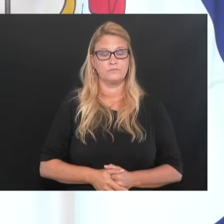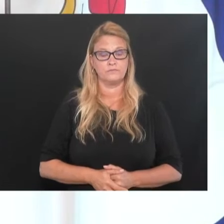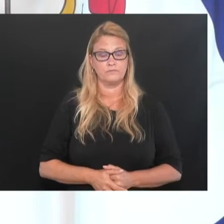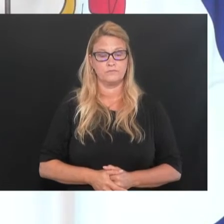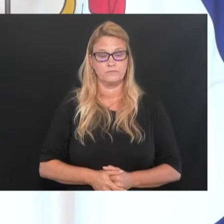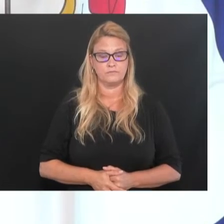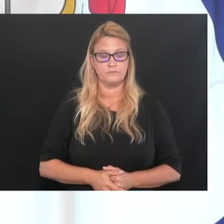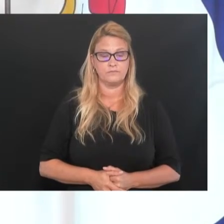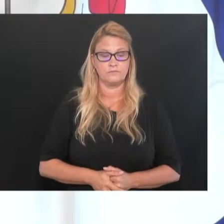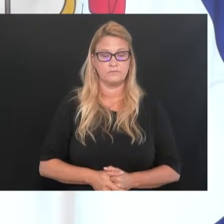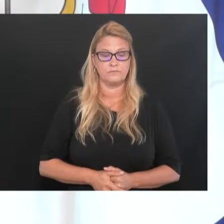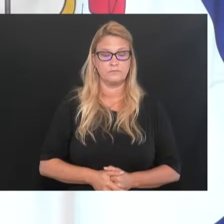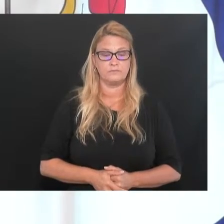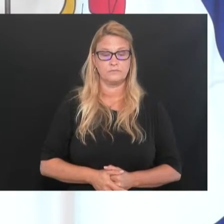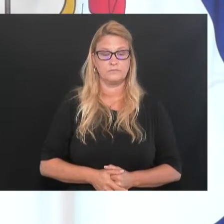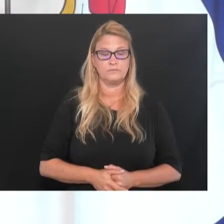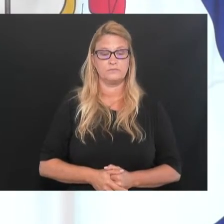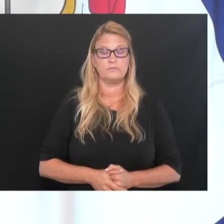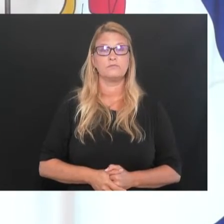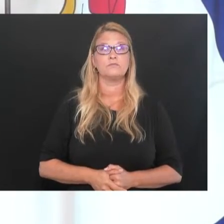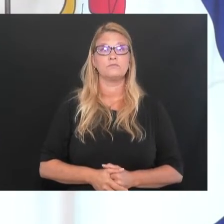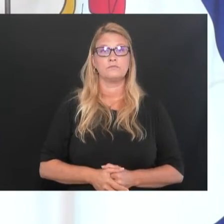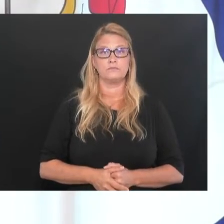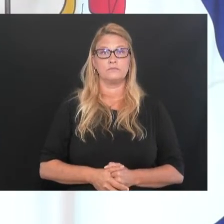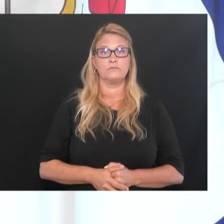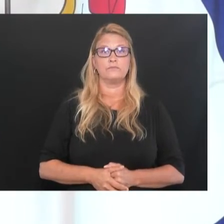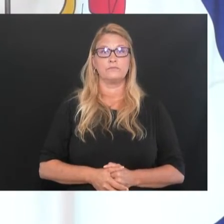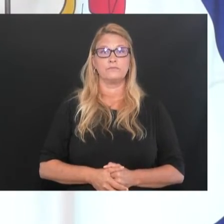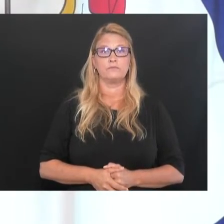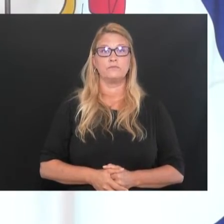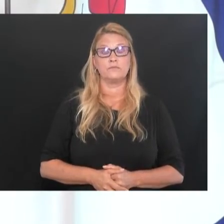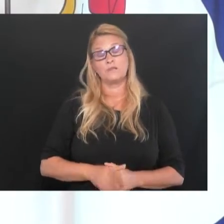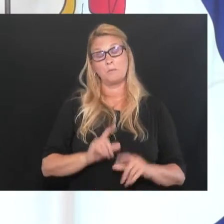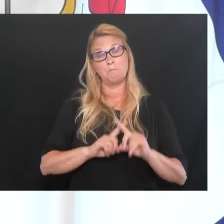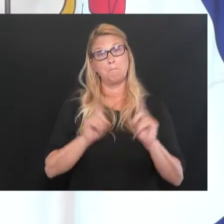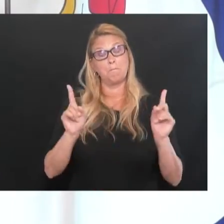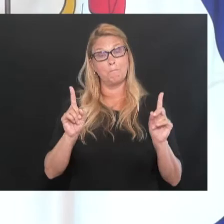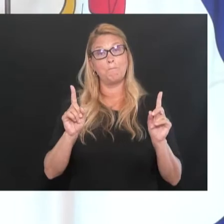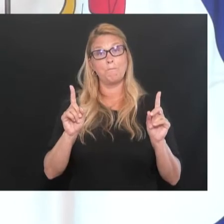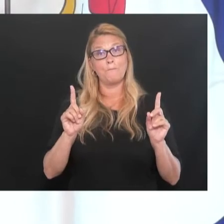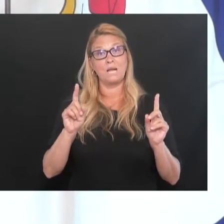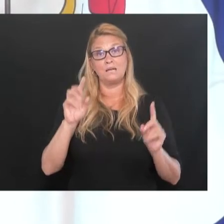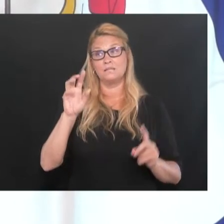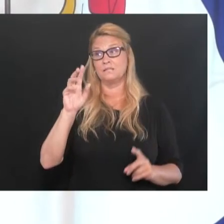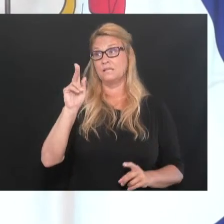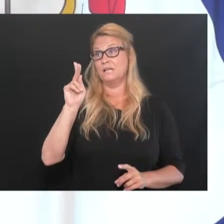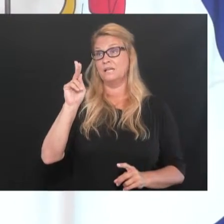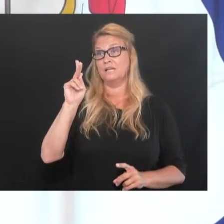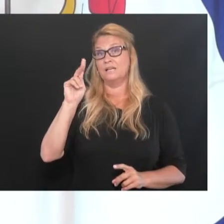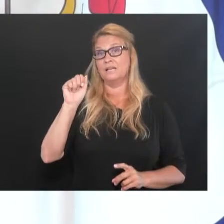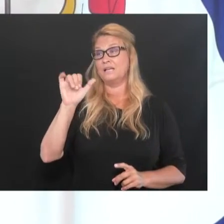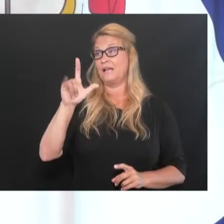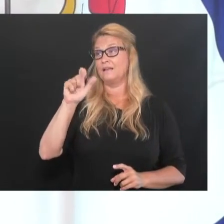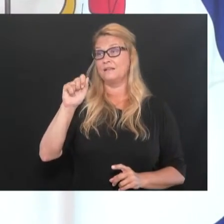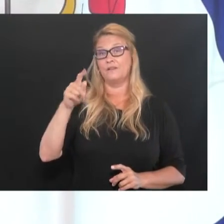okay, I'm sorry, that's a different thing. But nevertheless, Kayla,